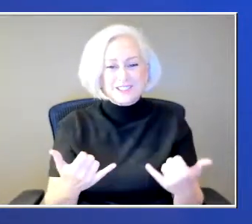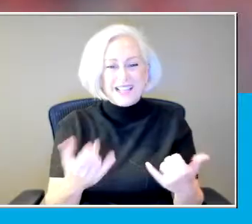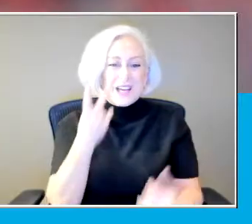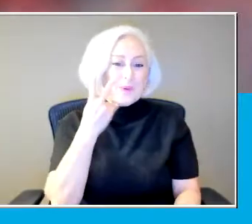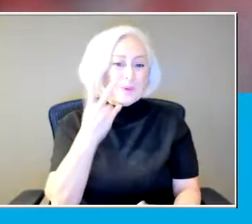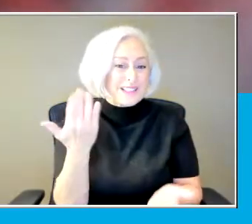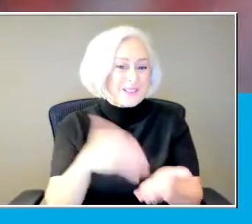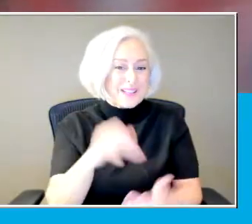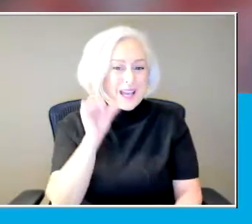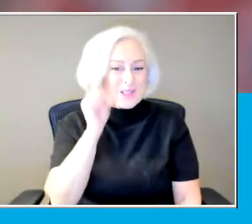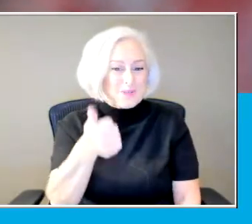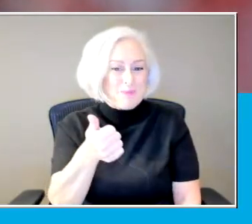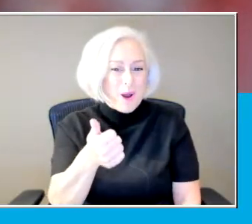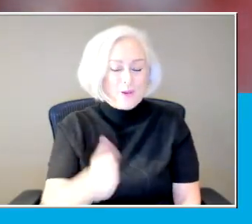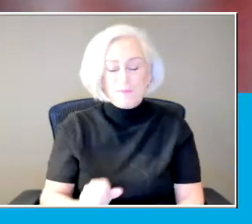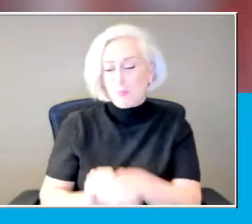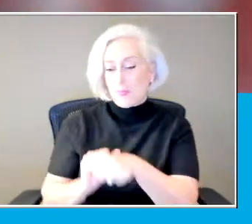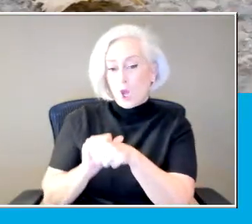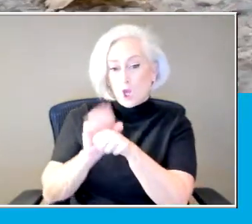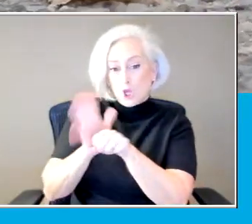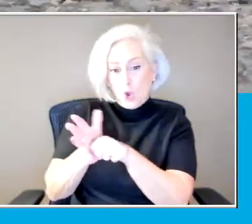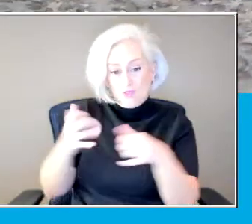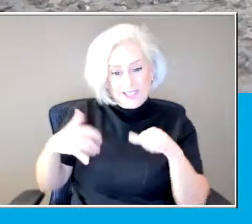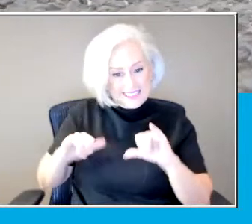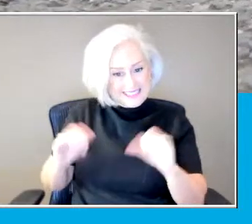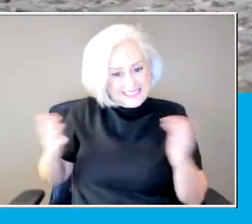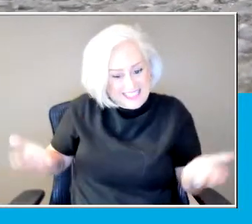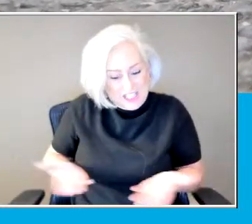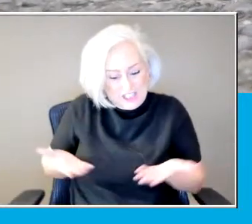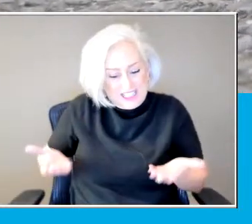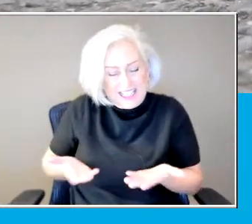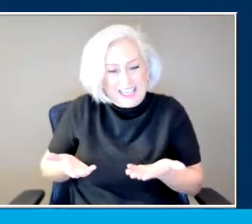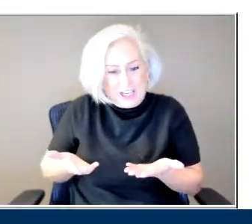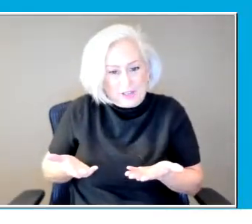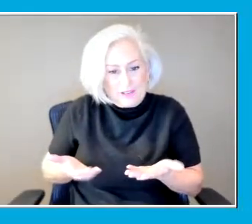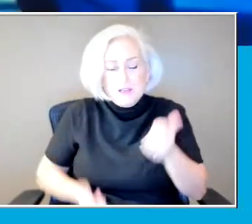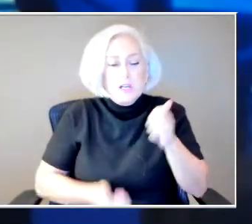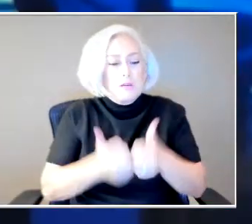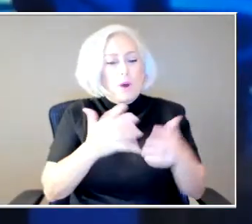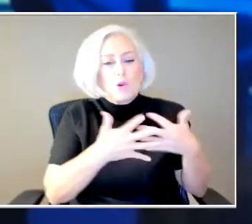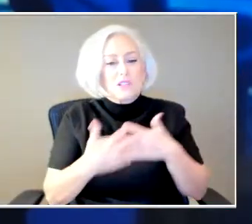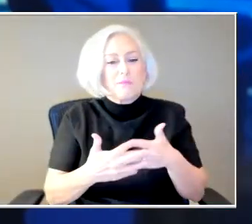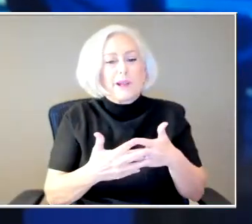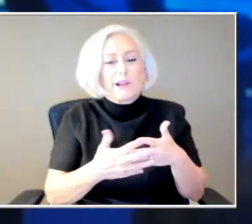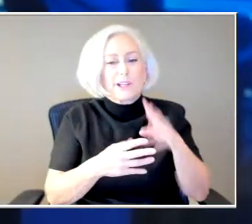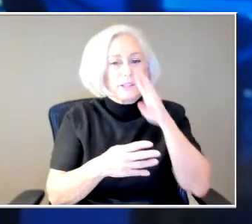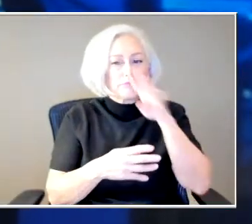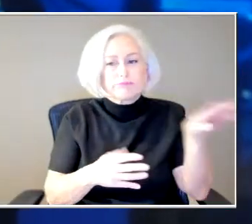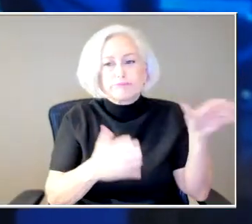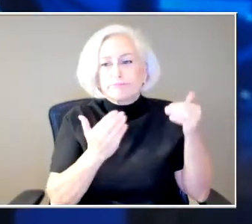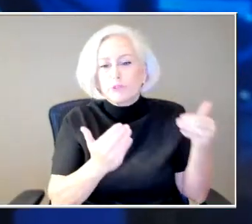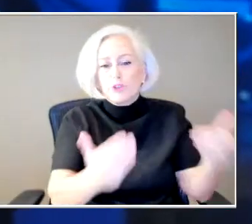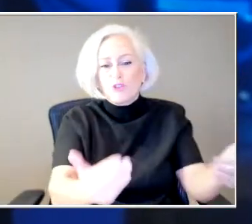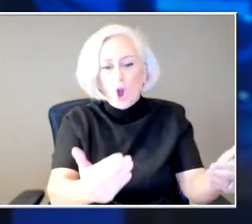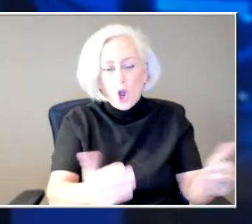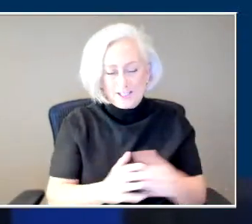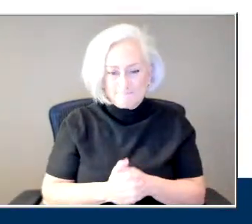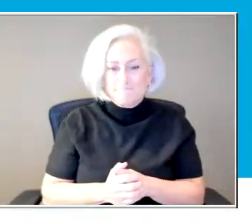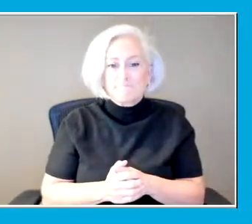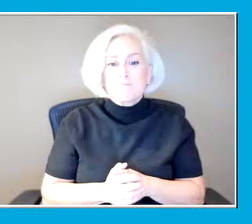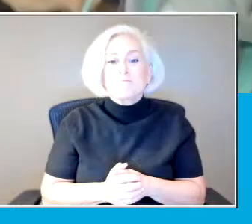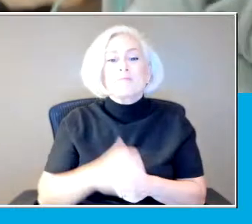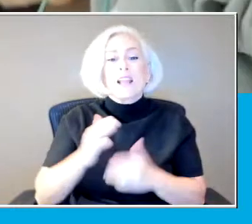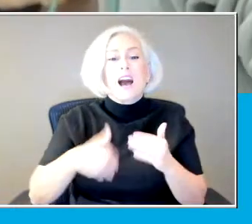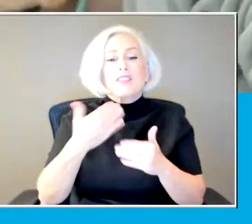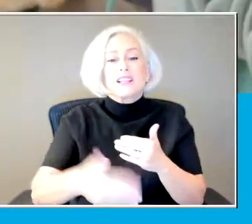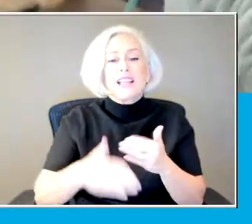tomorrow. COVID is still here with us, even if most Americans have moved on. I'm Jessica Lovell. On the next Open Mics with Dr. Stites,